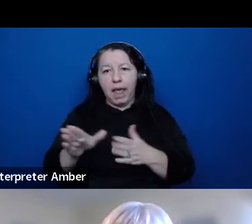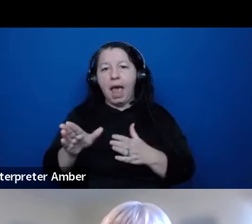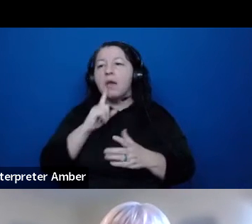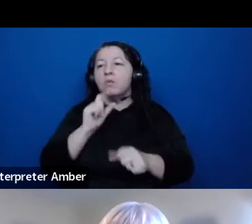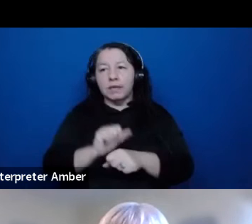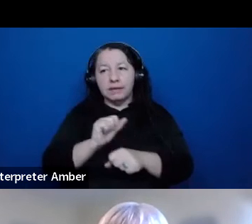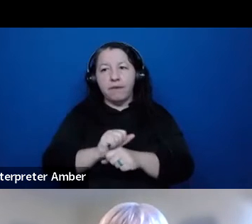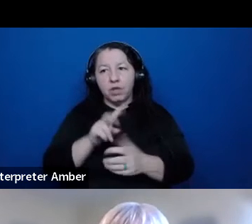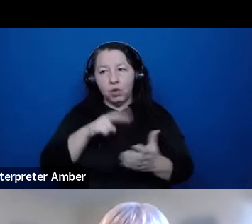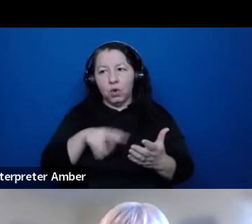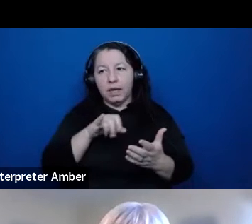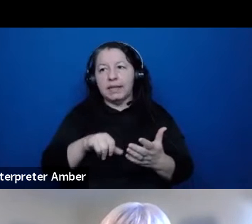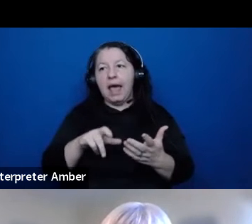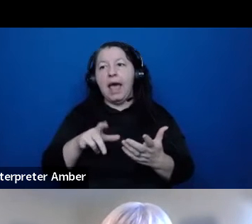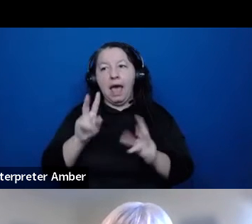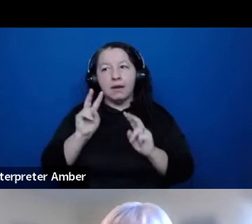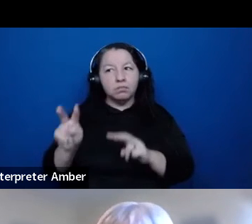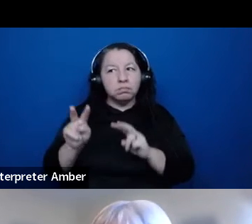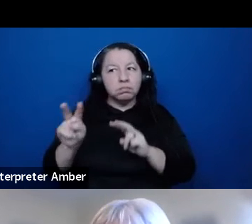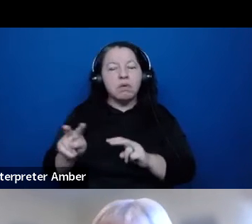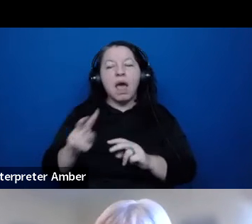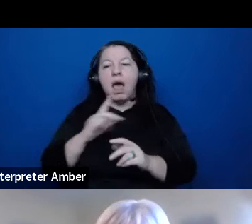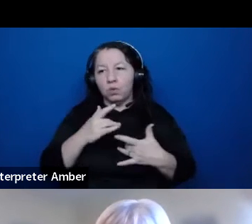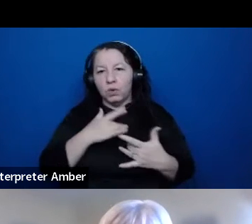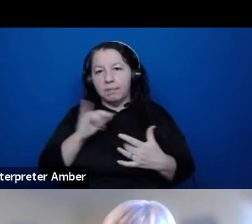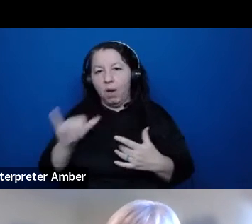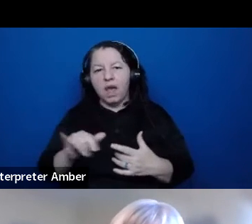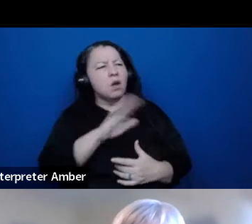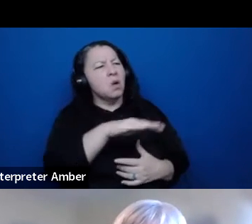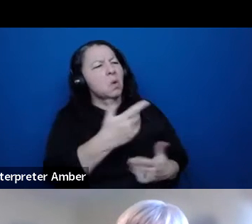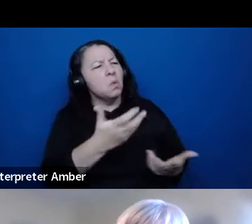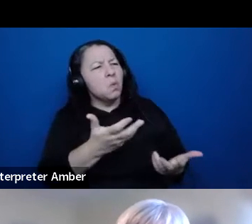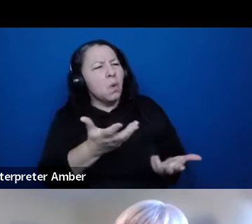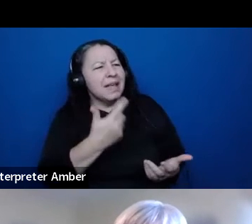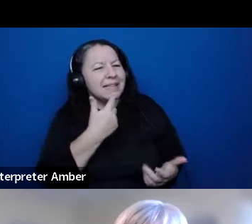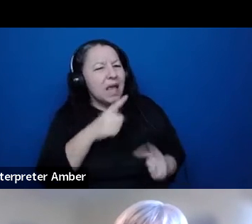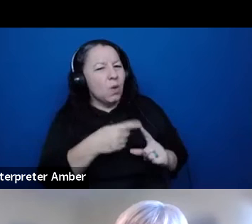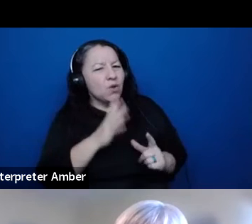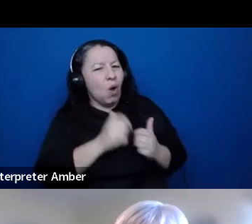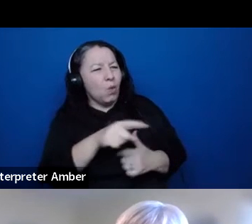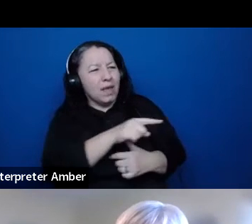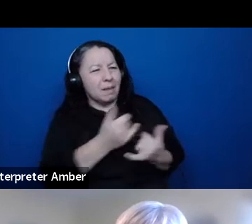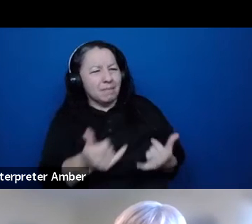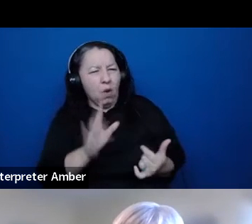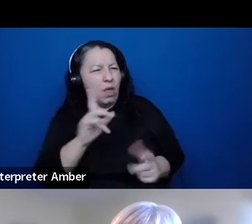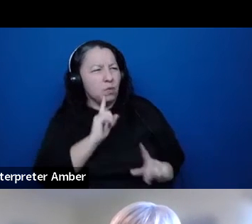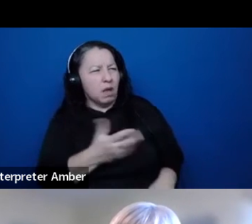about. And what do they say when you talk to them about it? What's been their response?